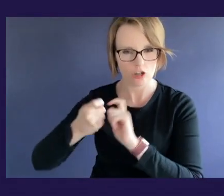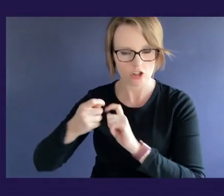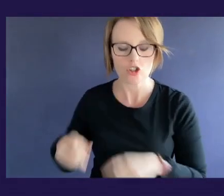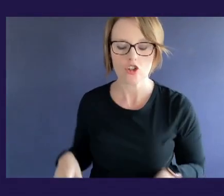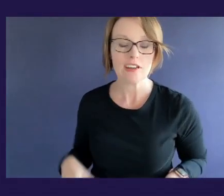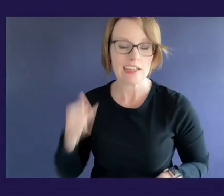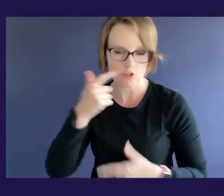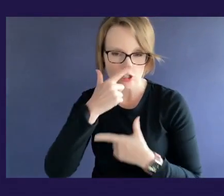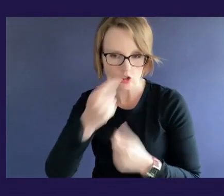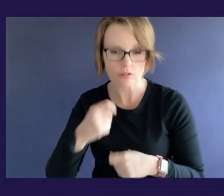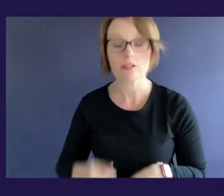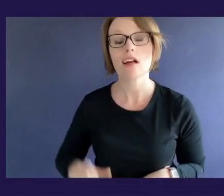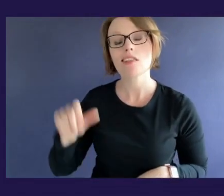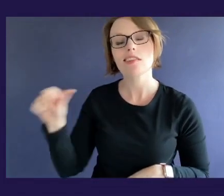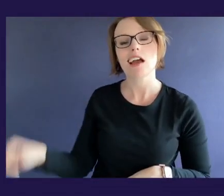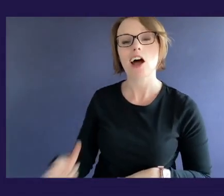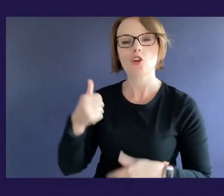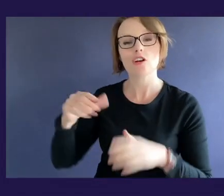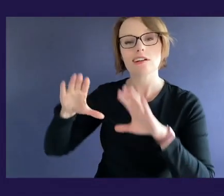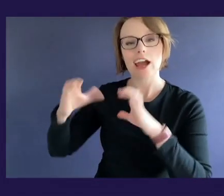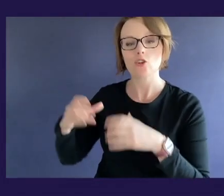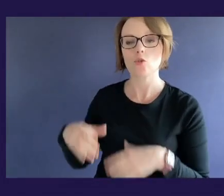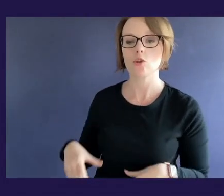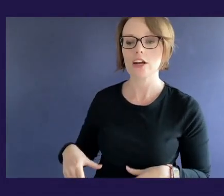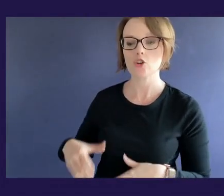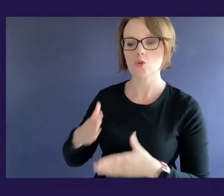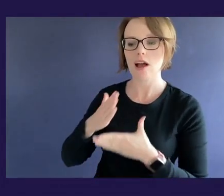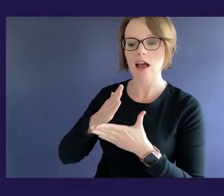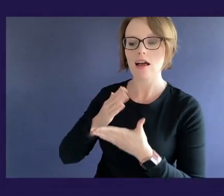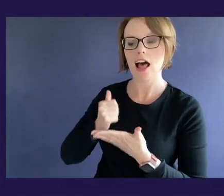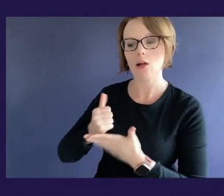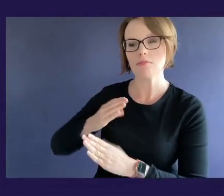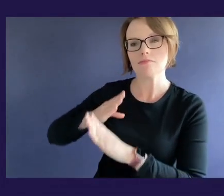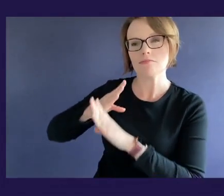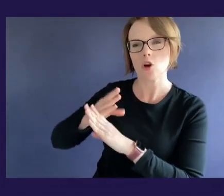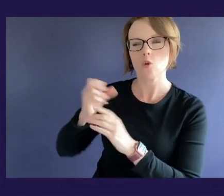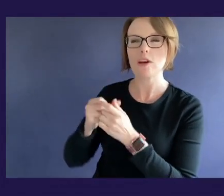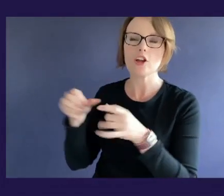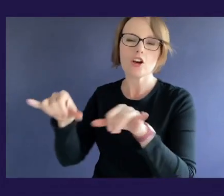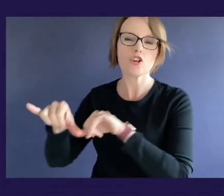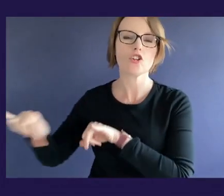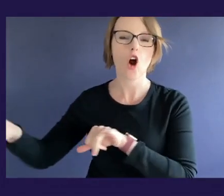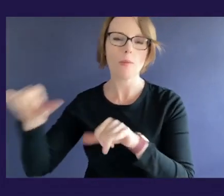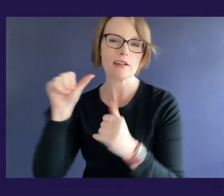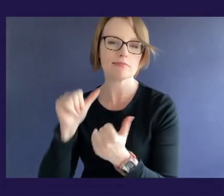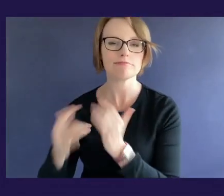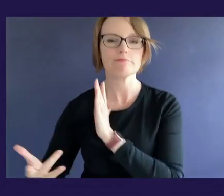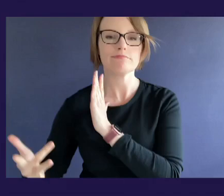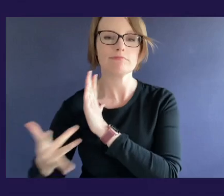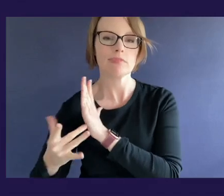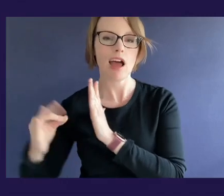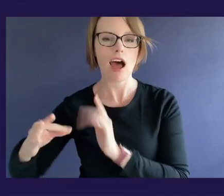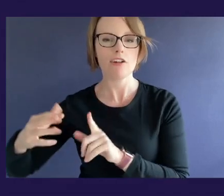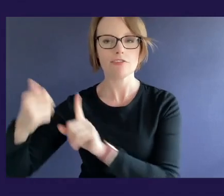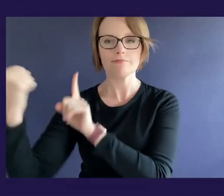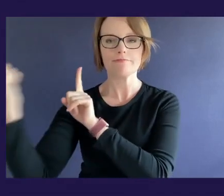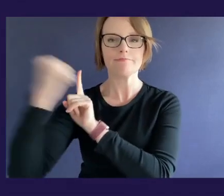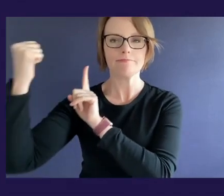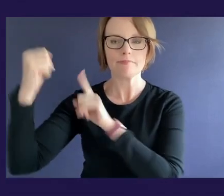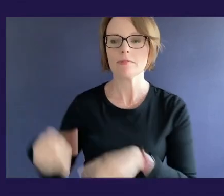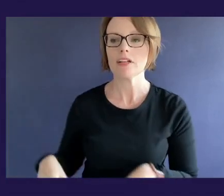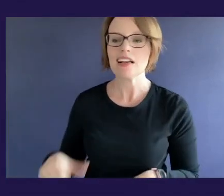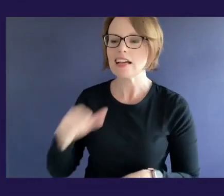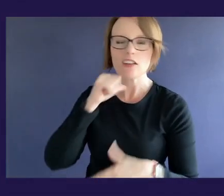other category is to inoculate against common tactics of deception. So instead of content itself, against those kind of